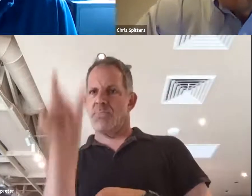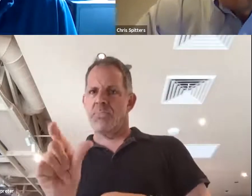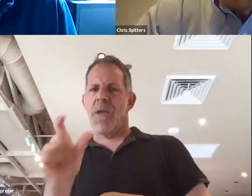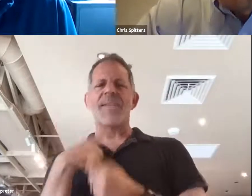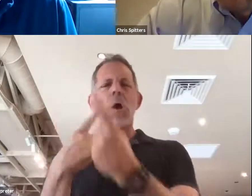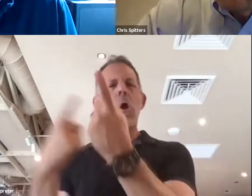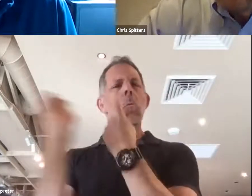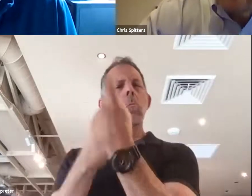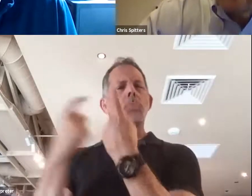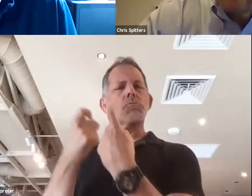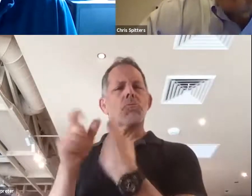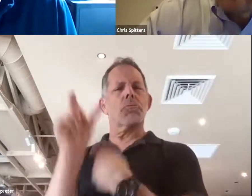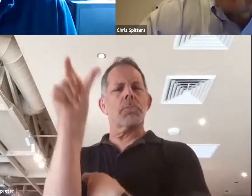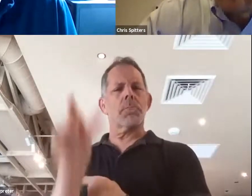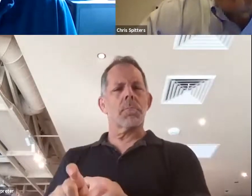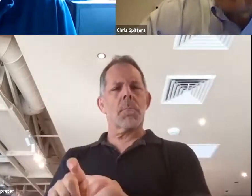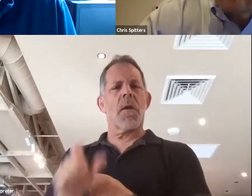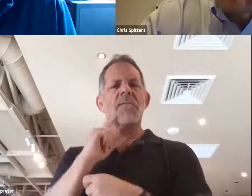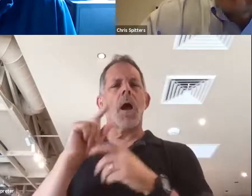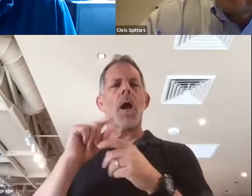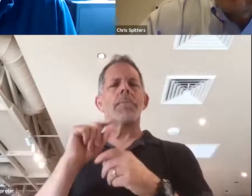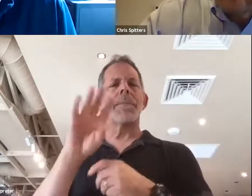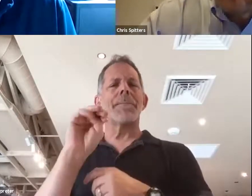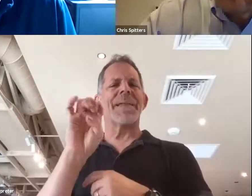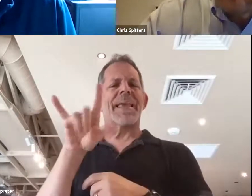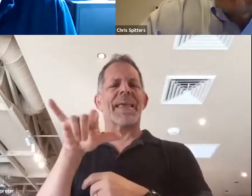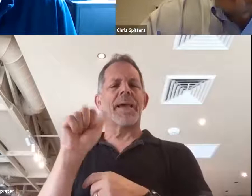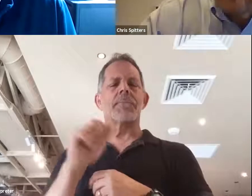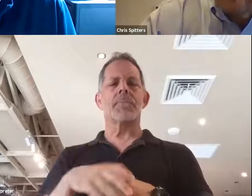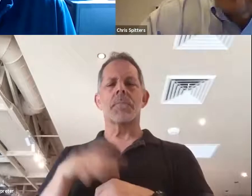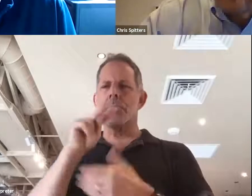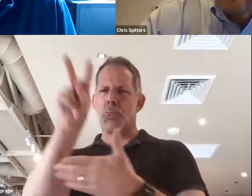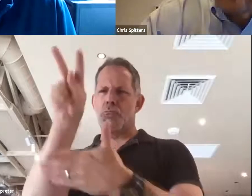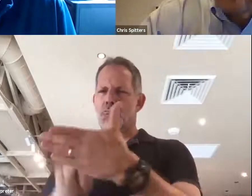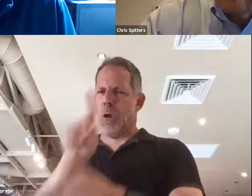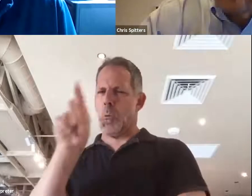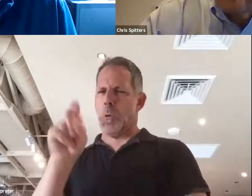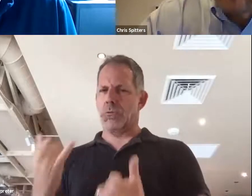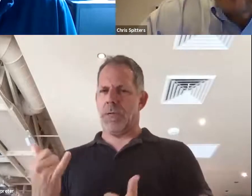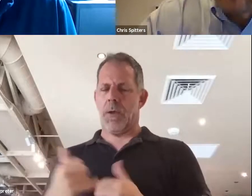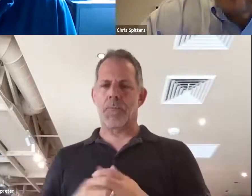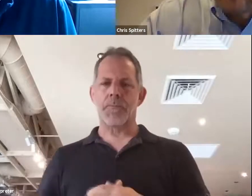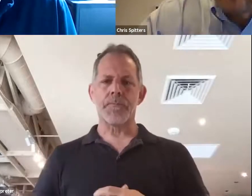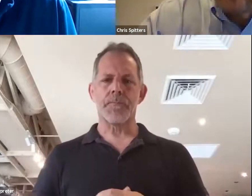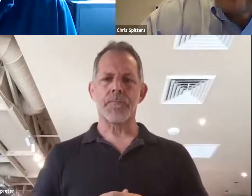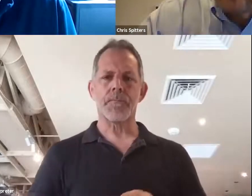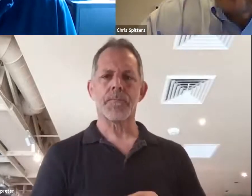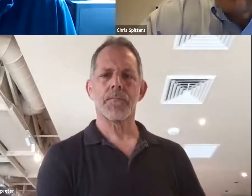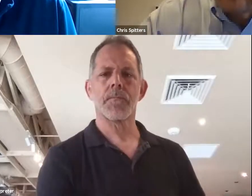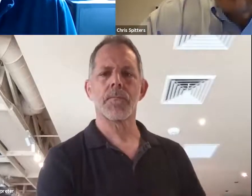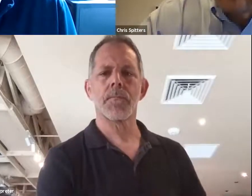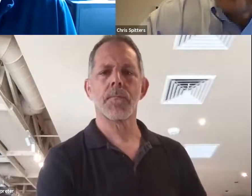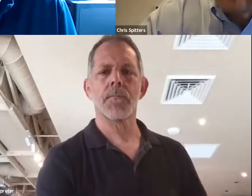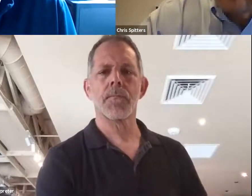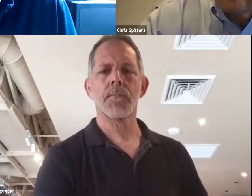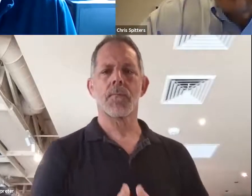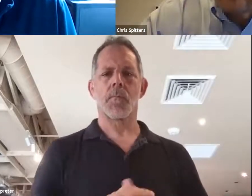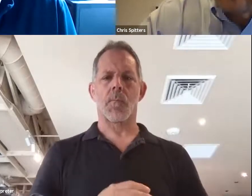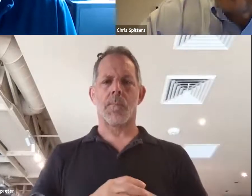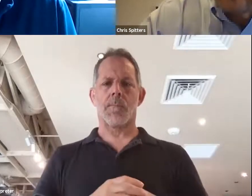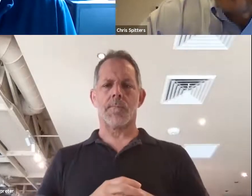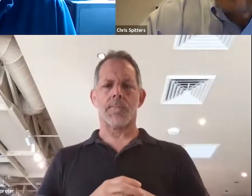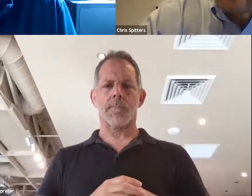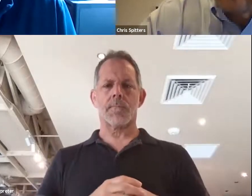infections, age groups, activities, Labor Day, large spreader events Some Republicans in the state are pointing to